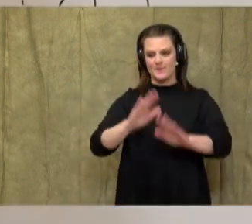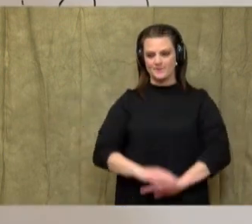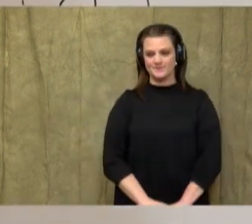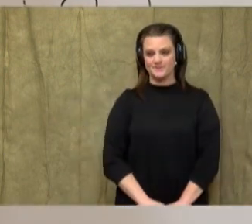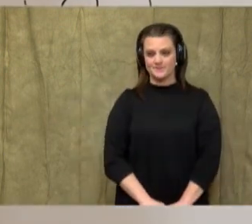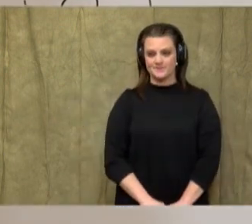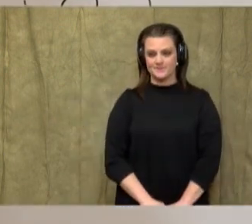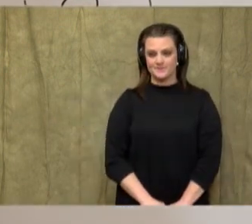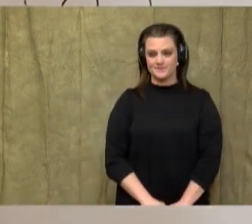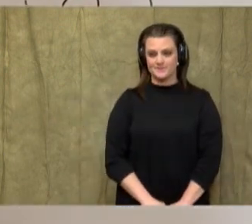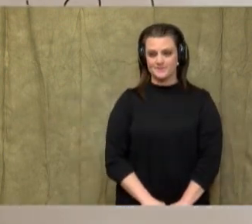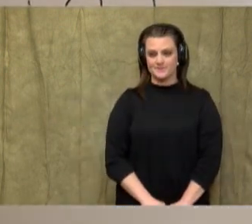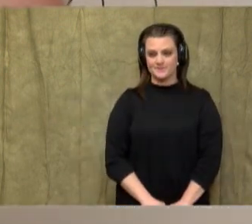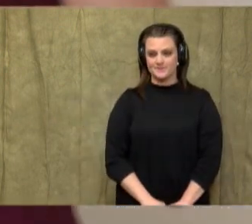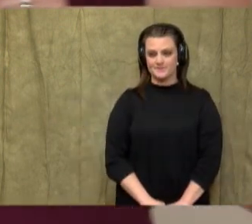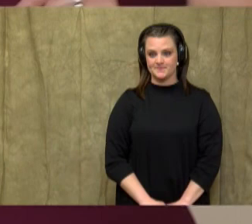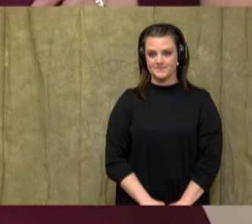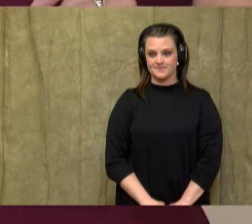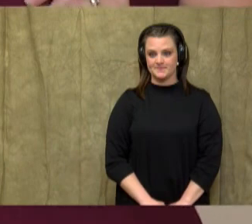Okay?